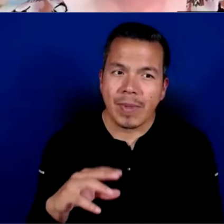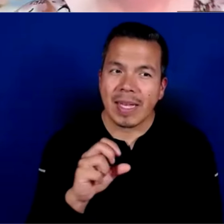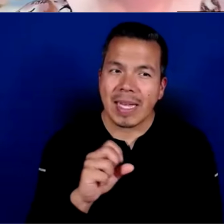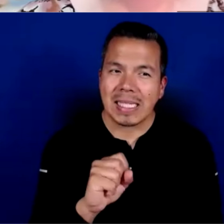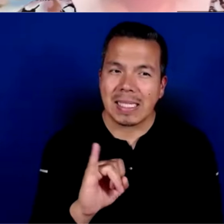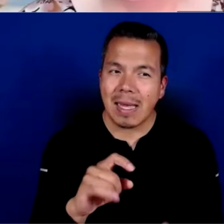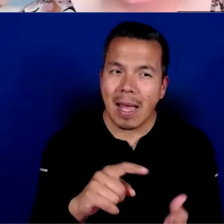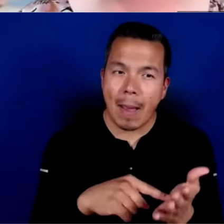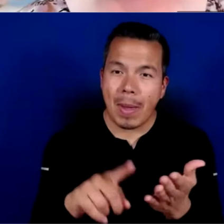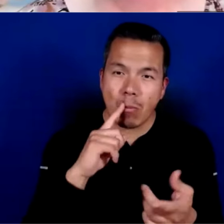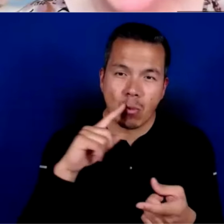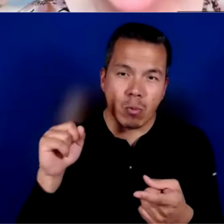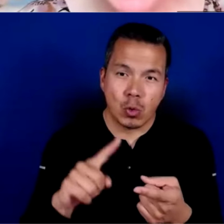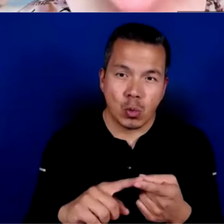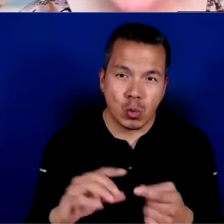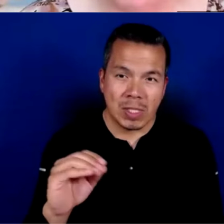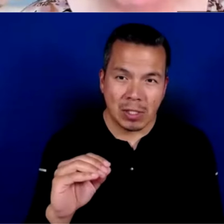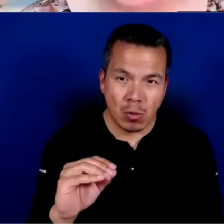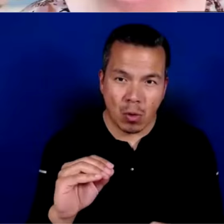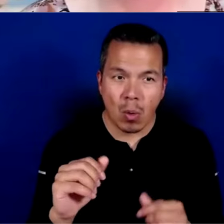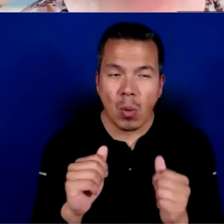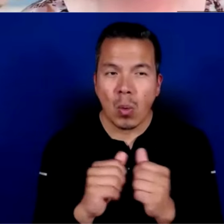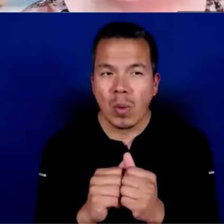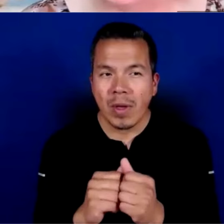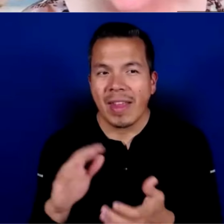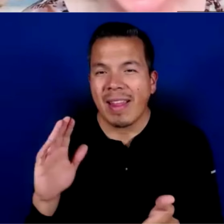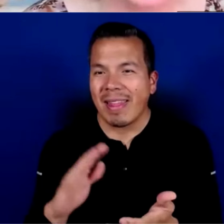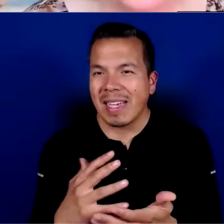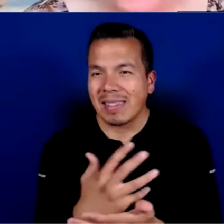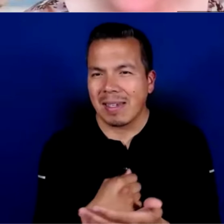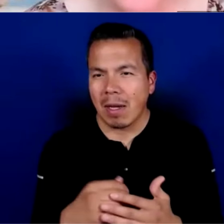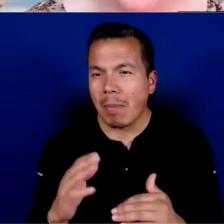payment reduced to zero with less income